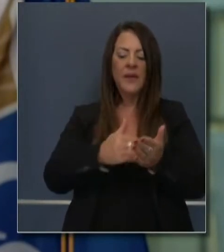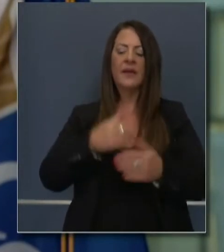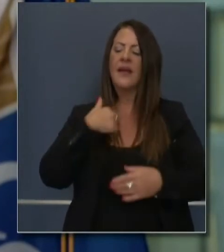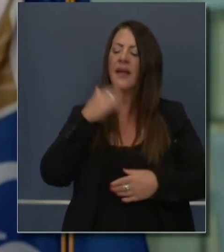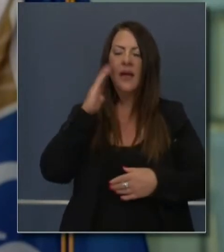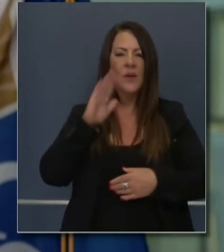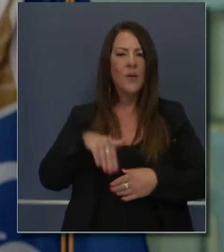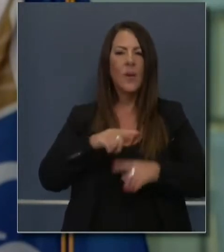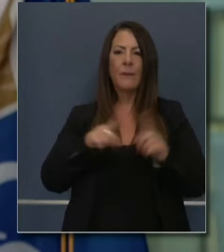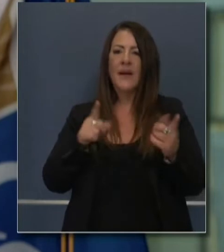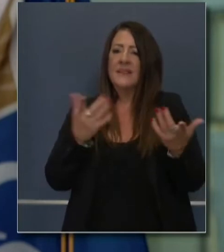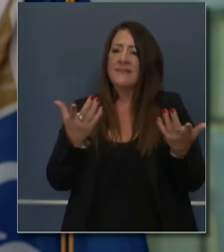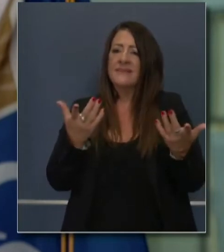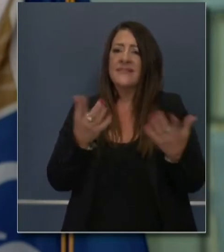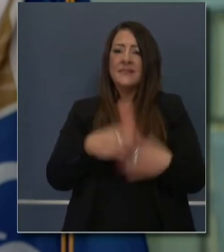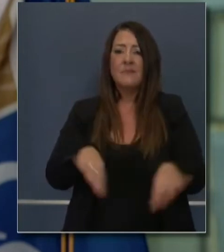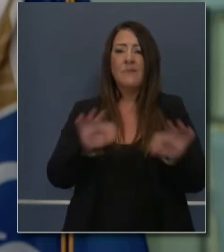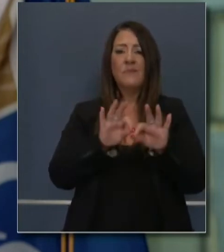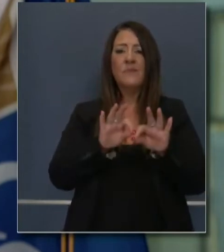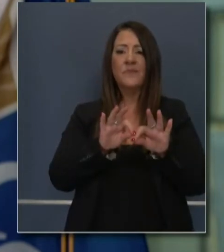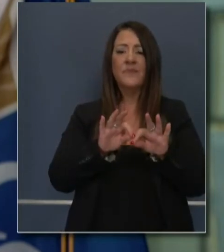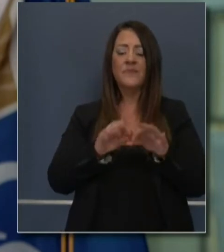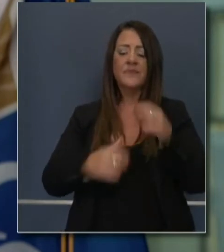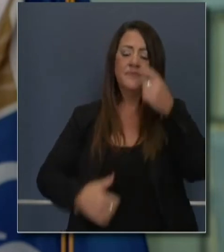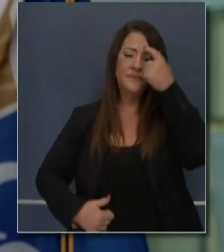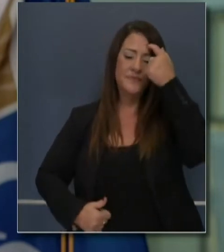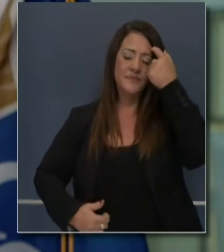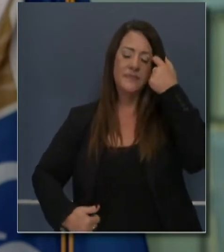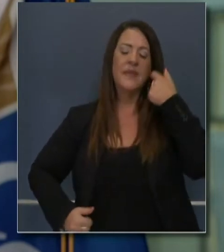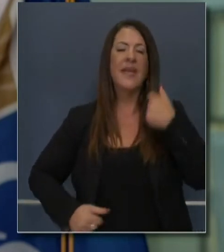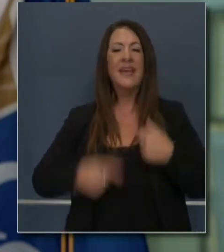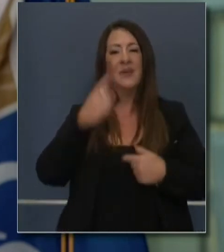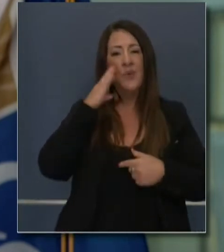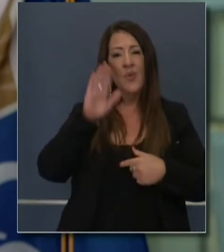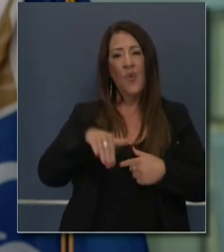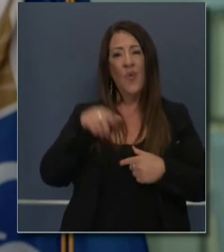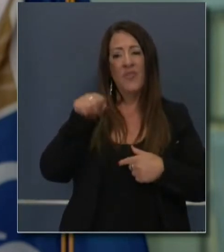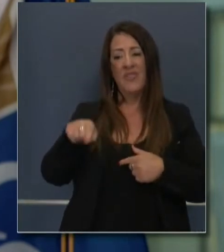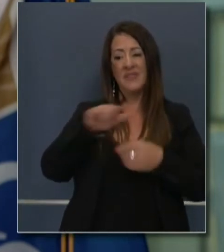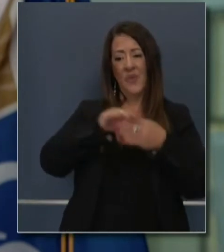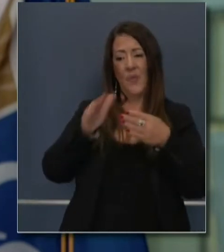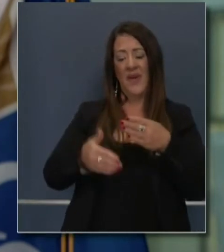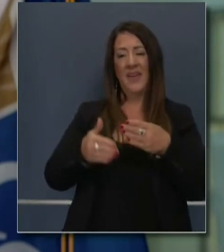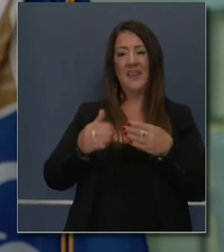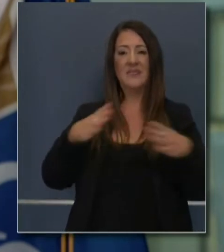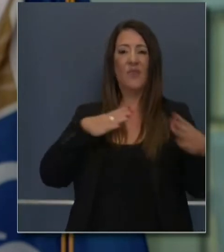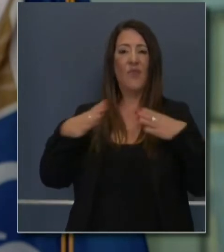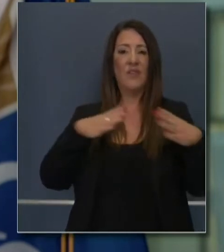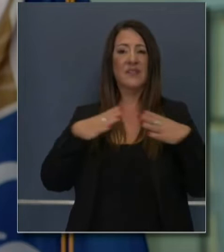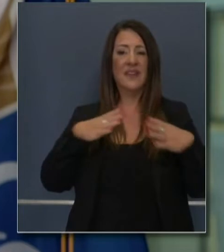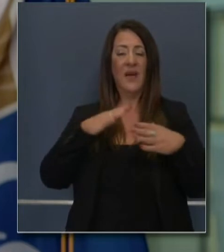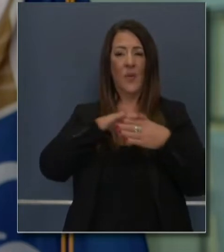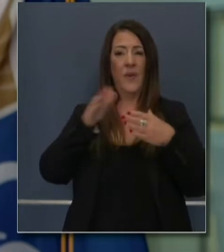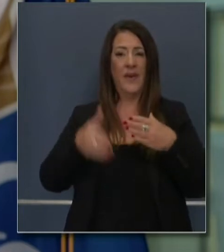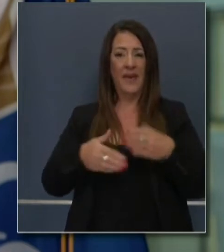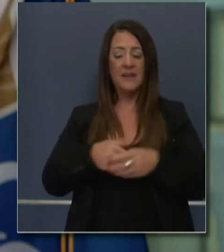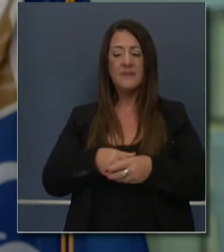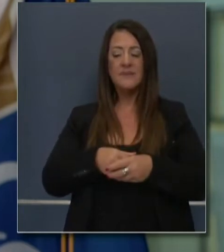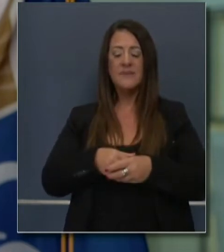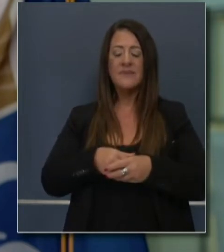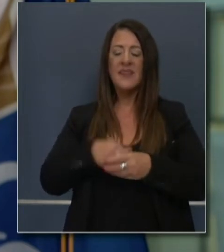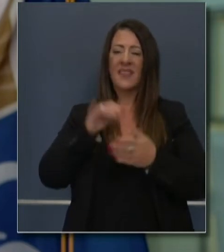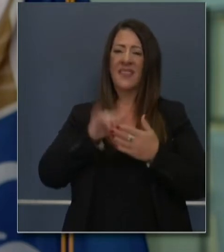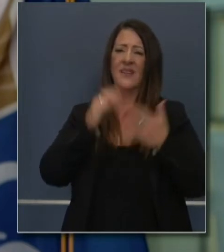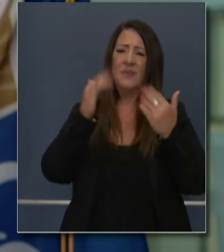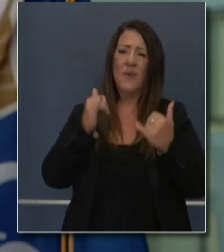again, but let me do it in anticipation of this weekend, this 3-day weekend, the importance of this